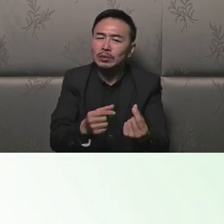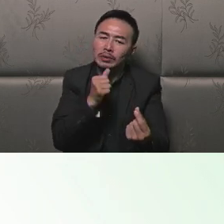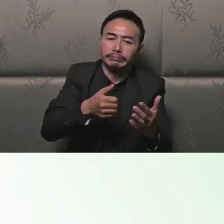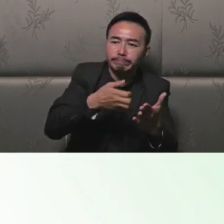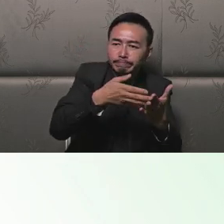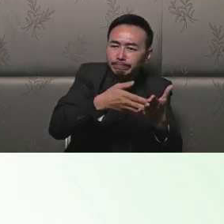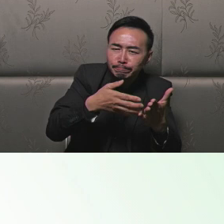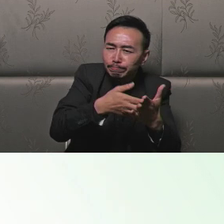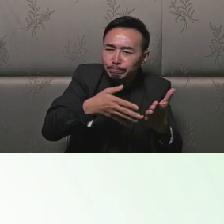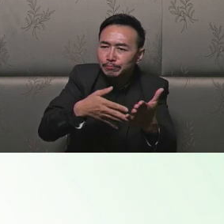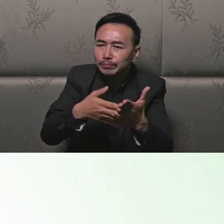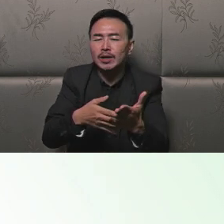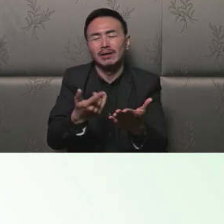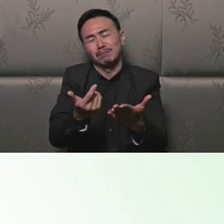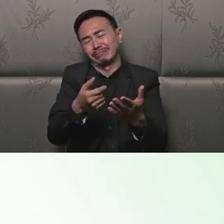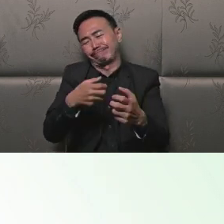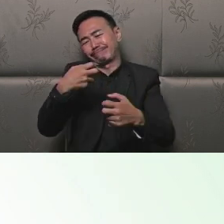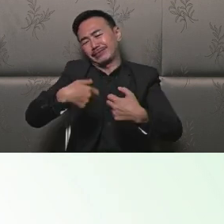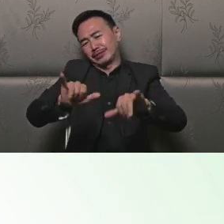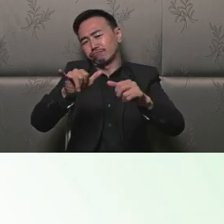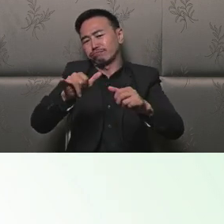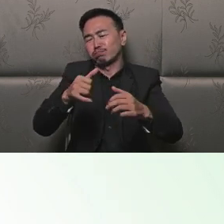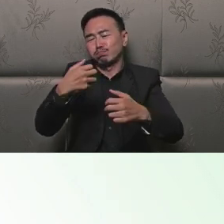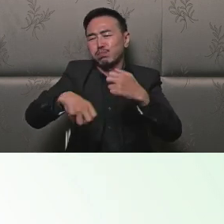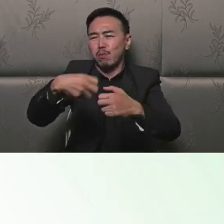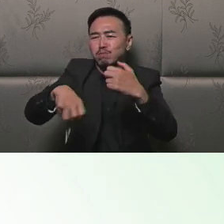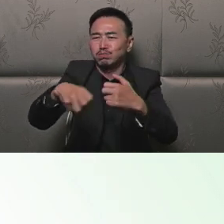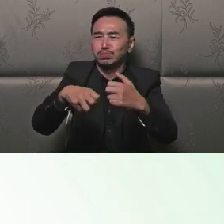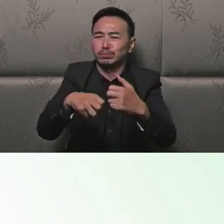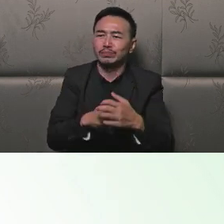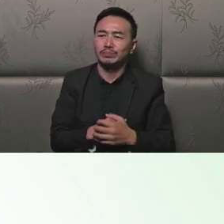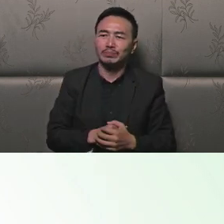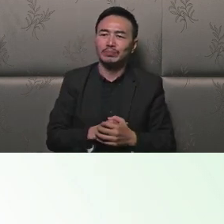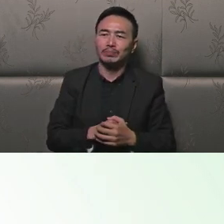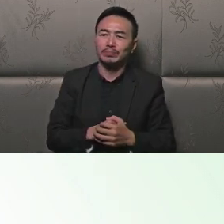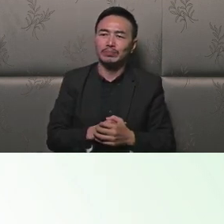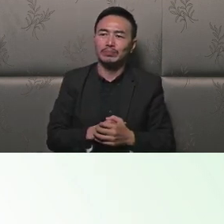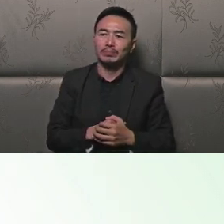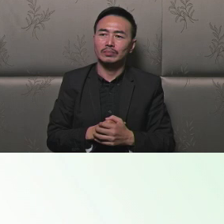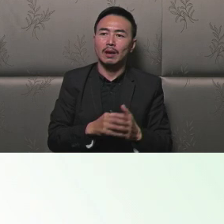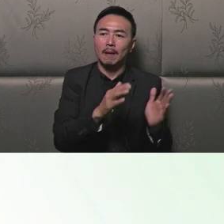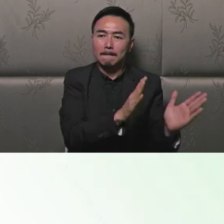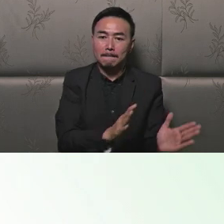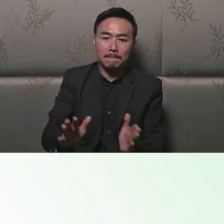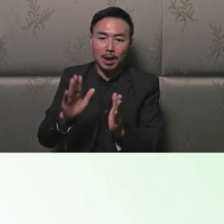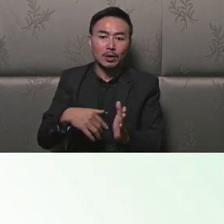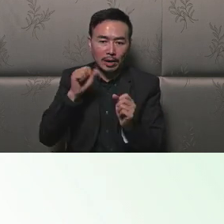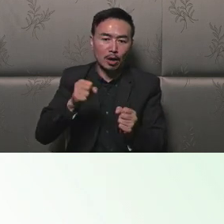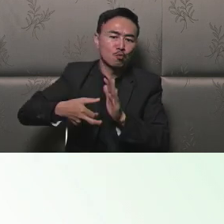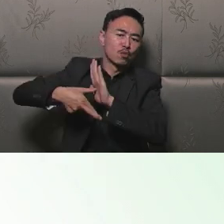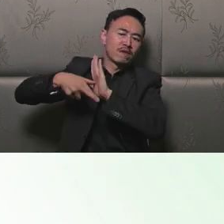the space for refugees to move freely, to be able to go to all the schools, and to be able to have access to